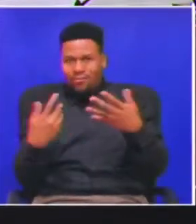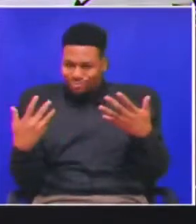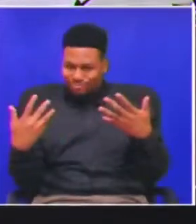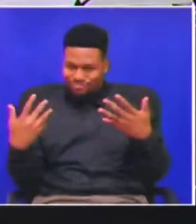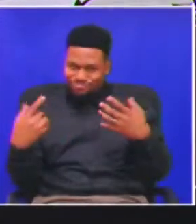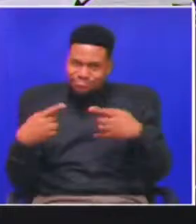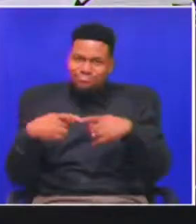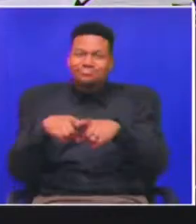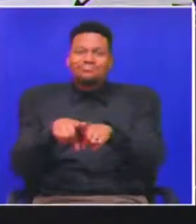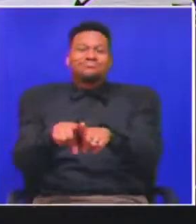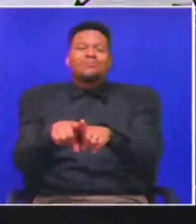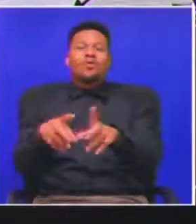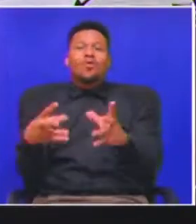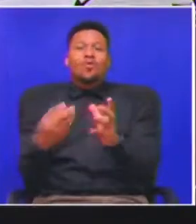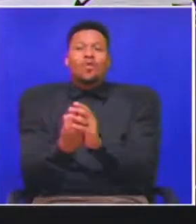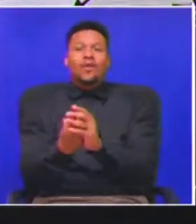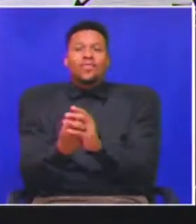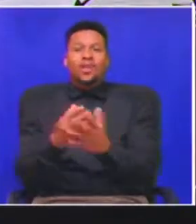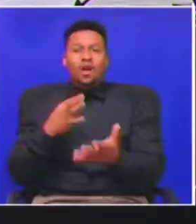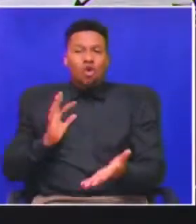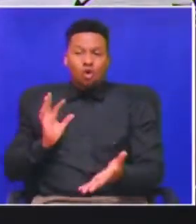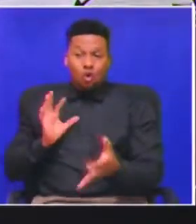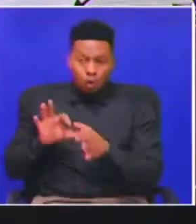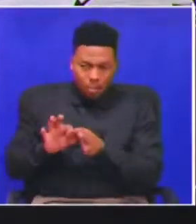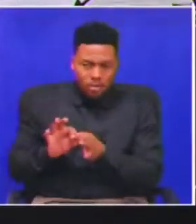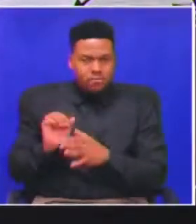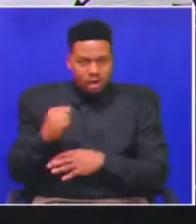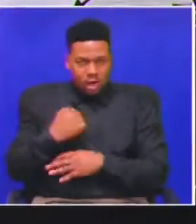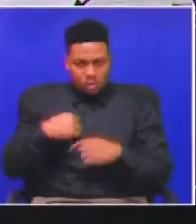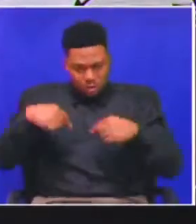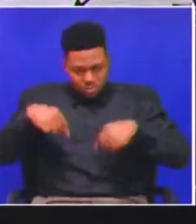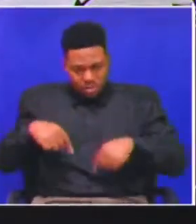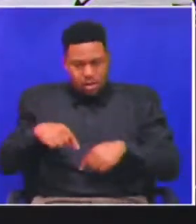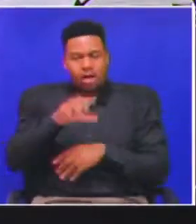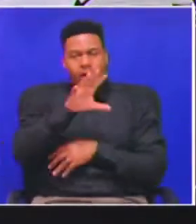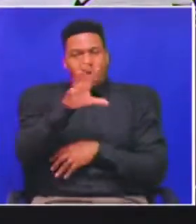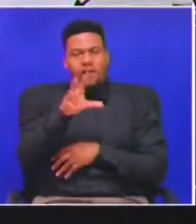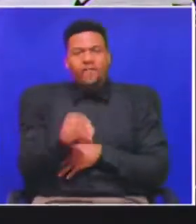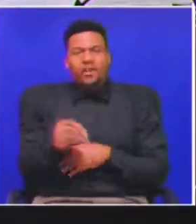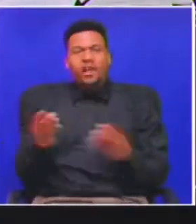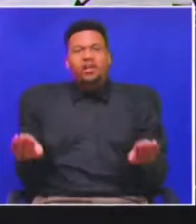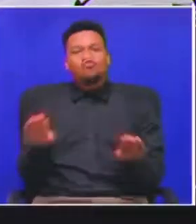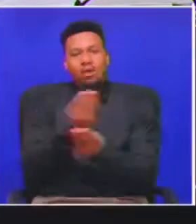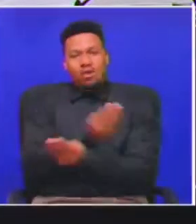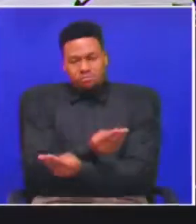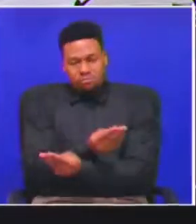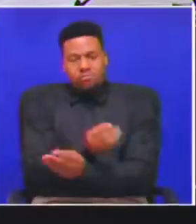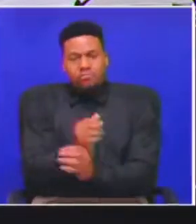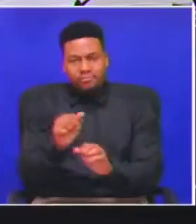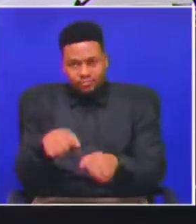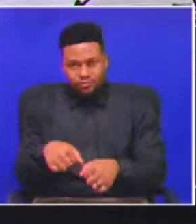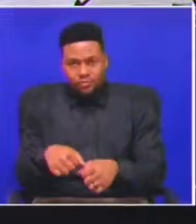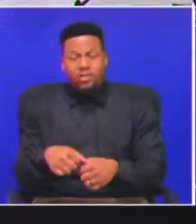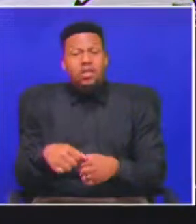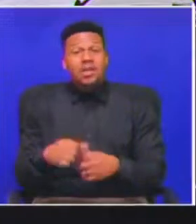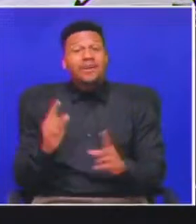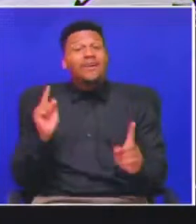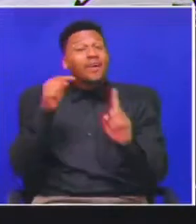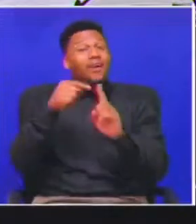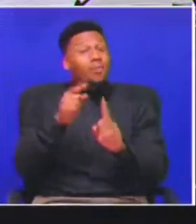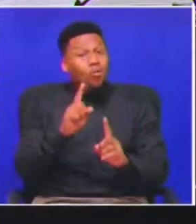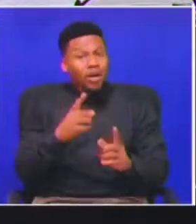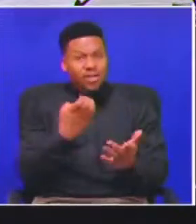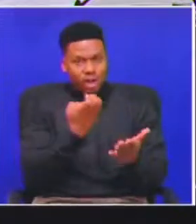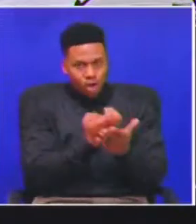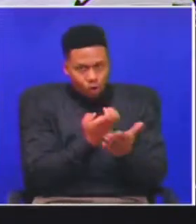the Africa Continental Free Trade Area, which is aimed at diversifying the economy, strengthening